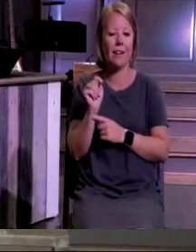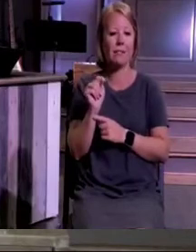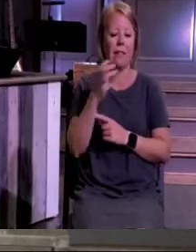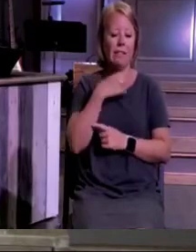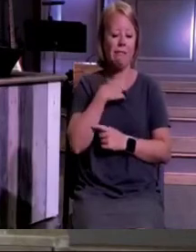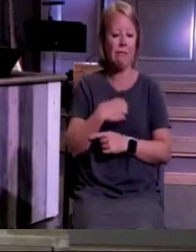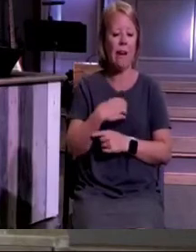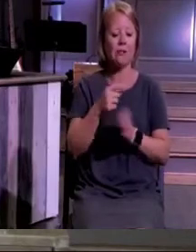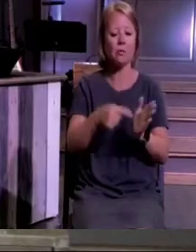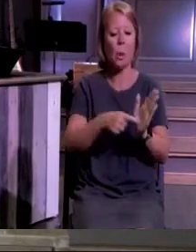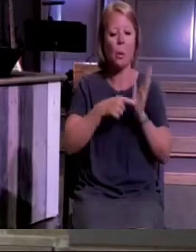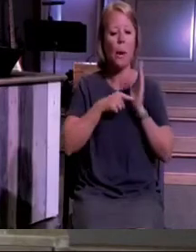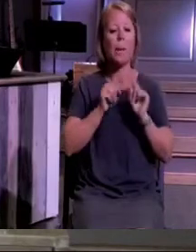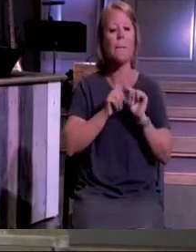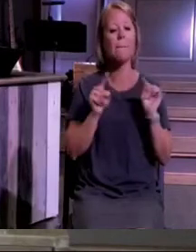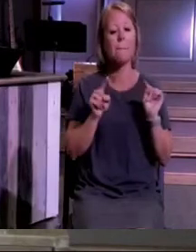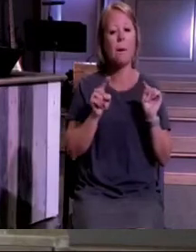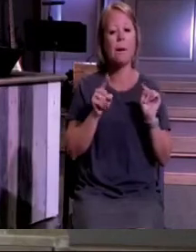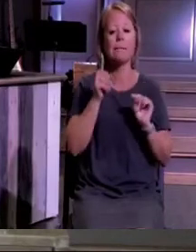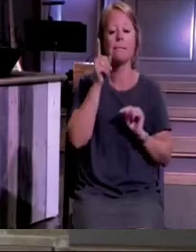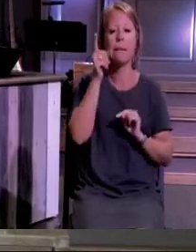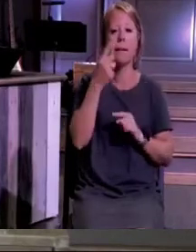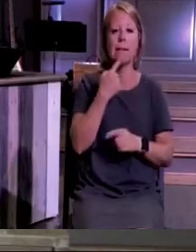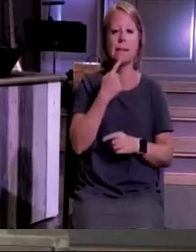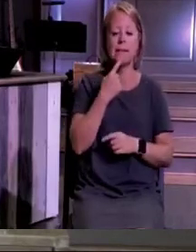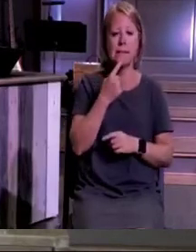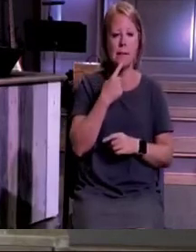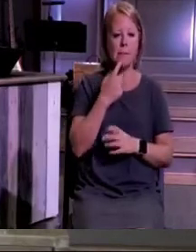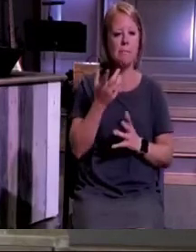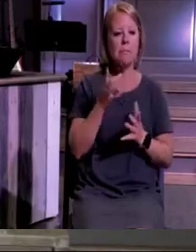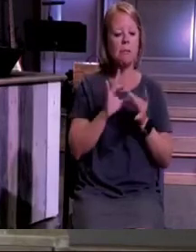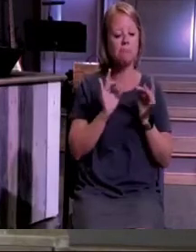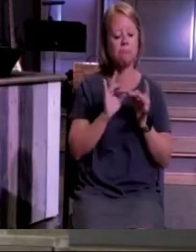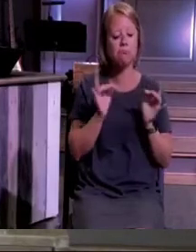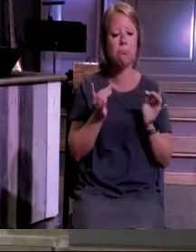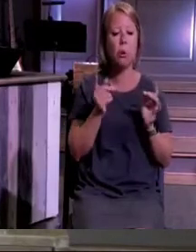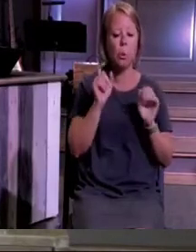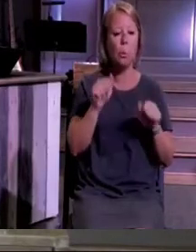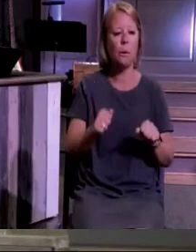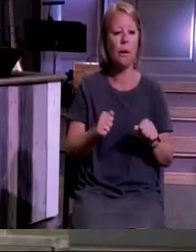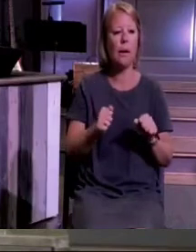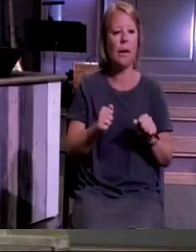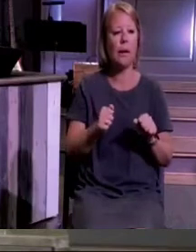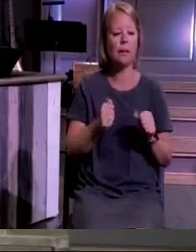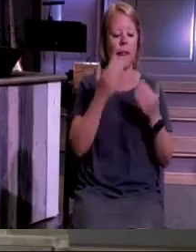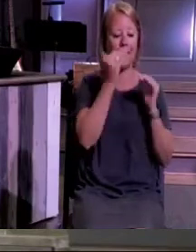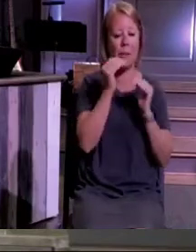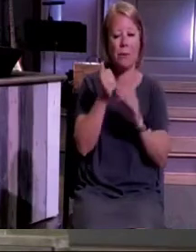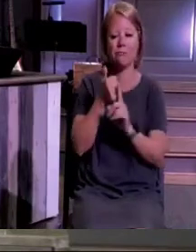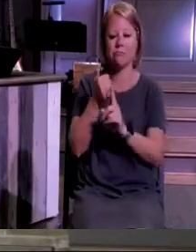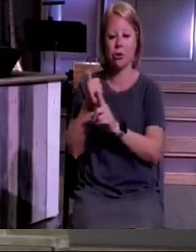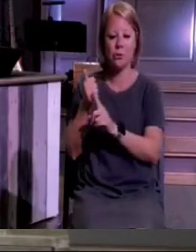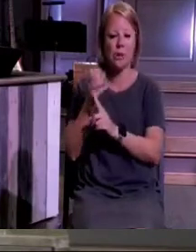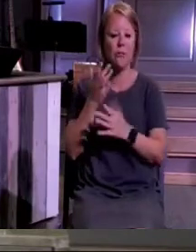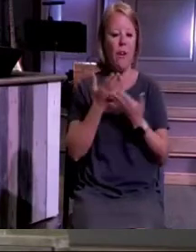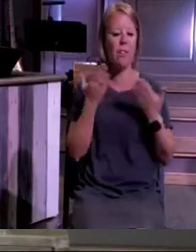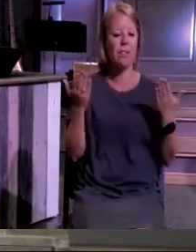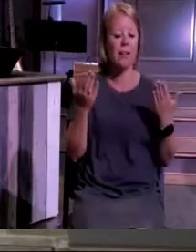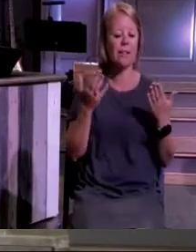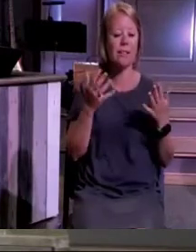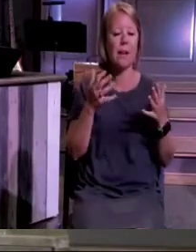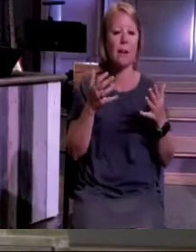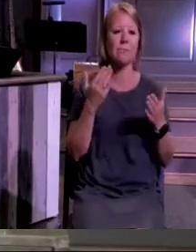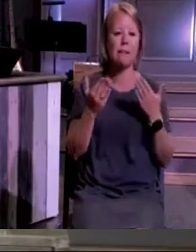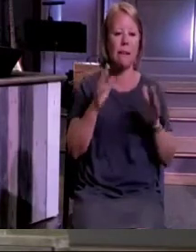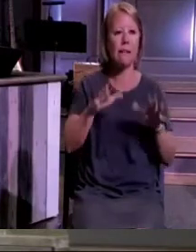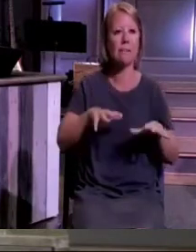requires you of. But He has said that you can restrict yourself from other things that may take your attention